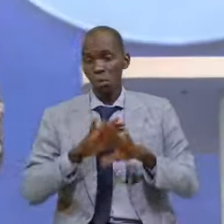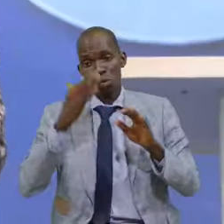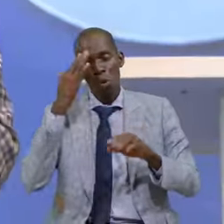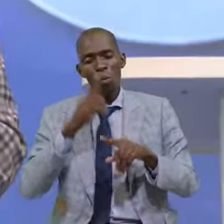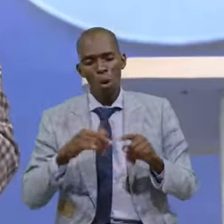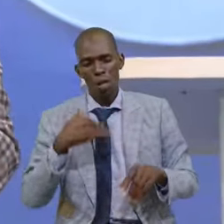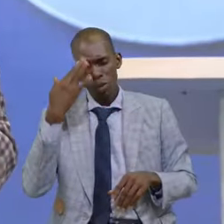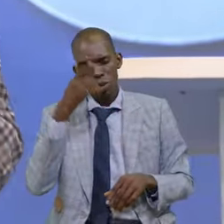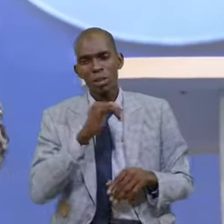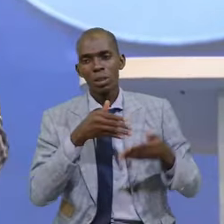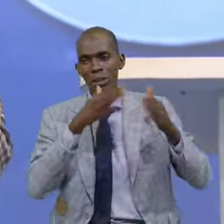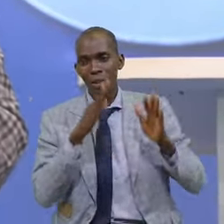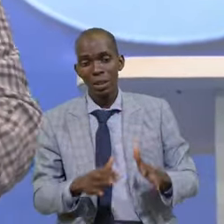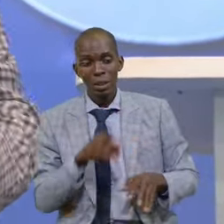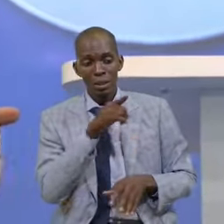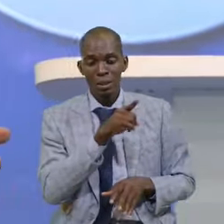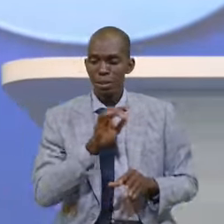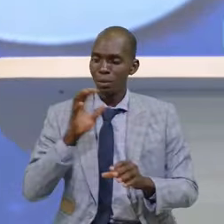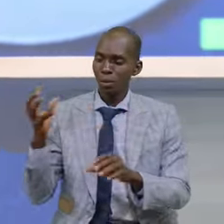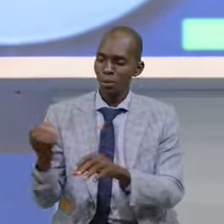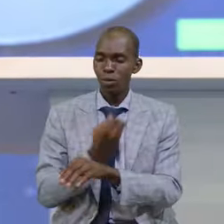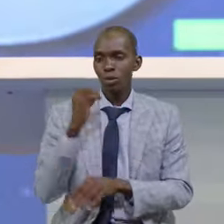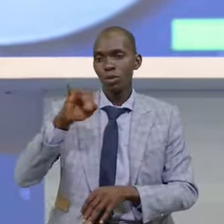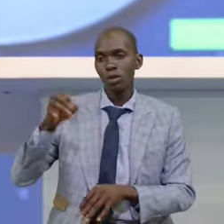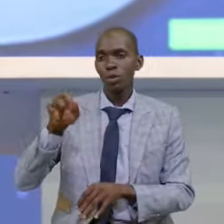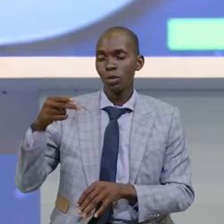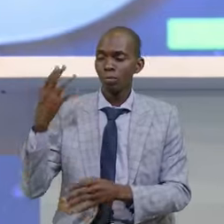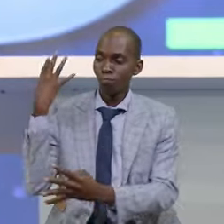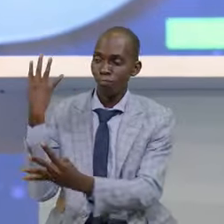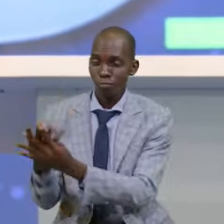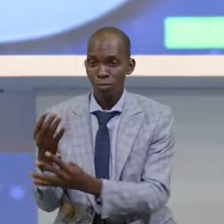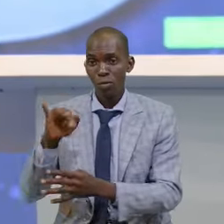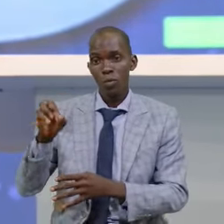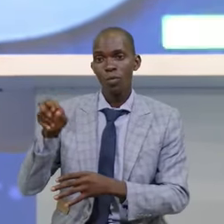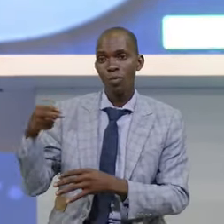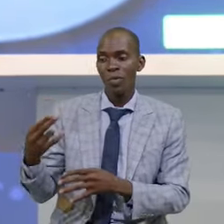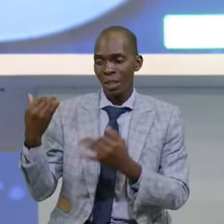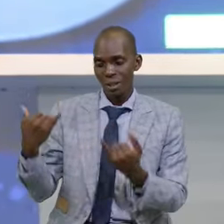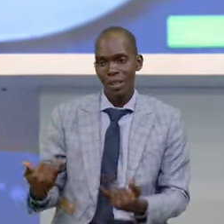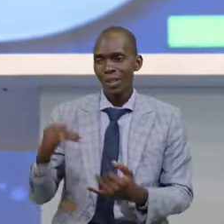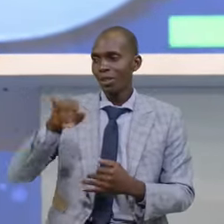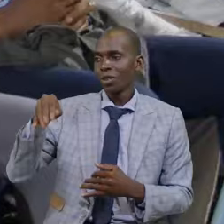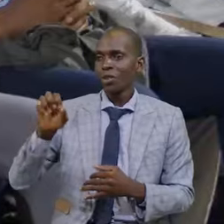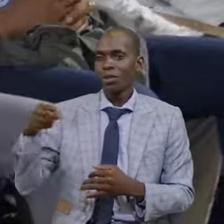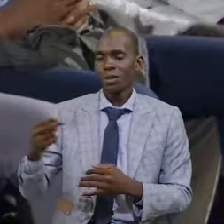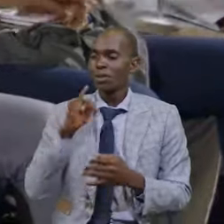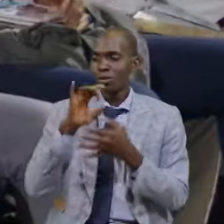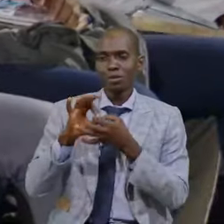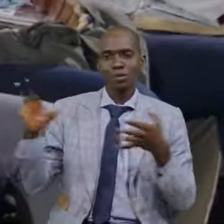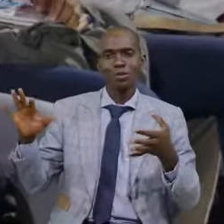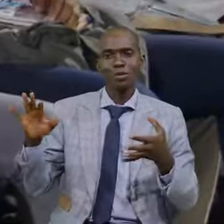that imprisoned Joseph. And now Joseph is loosed. That's me.